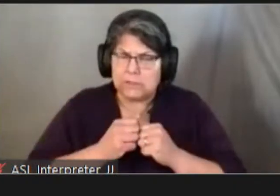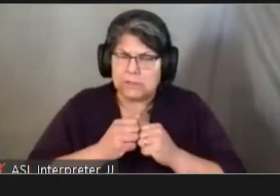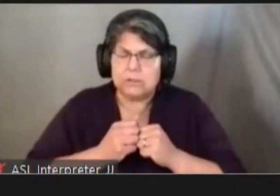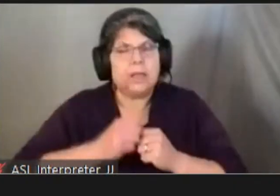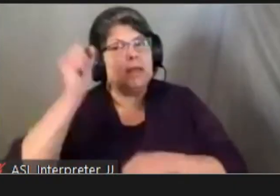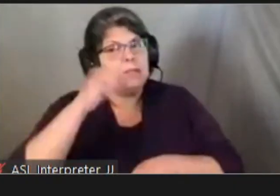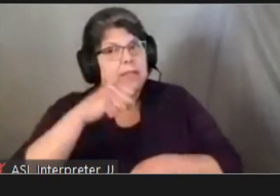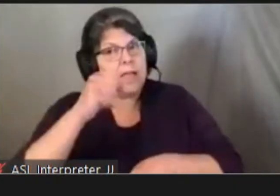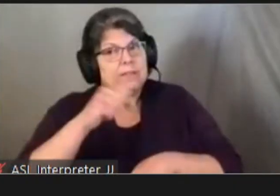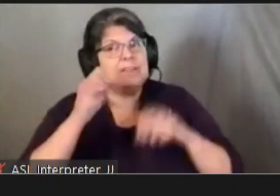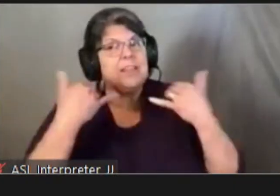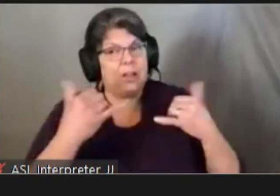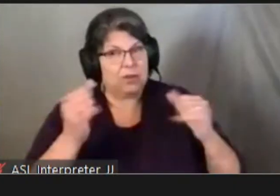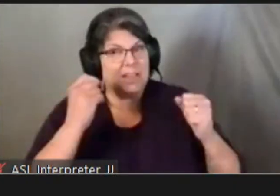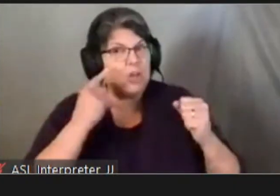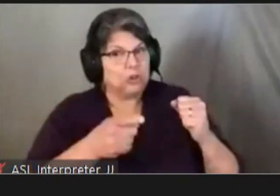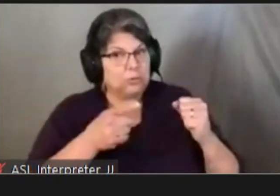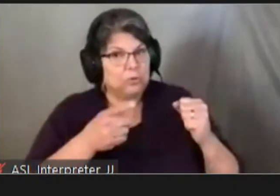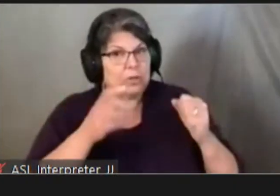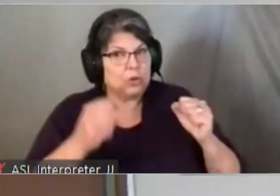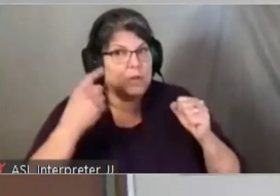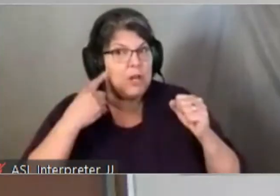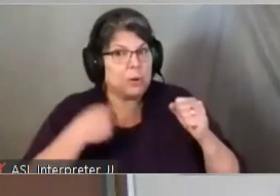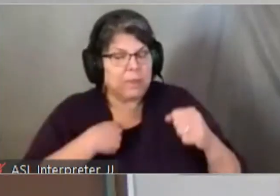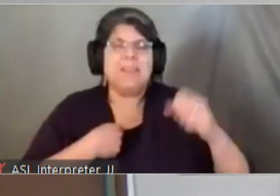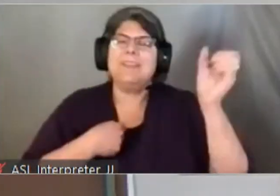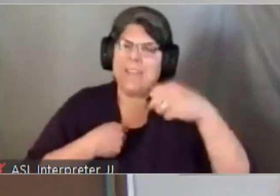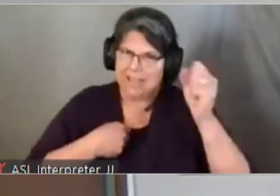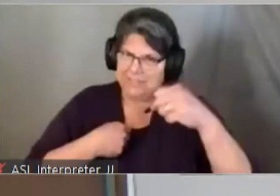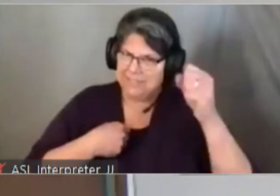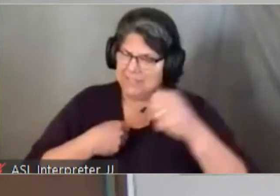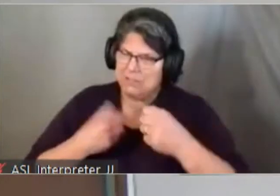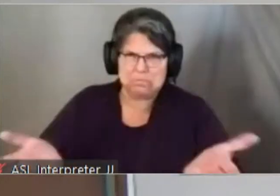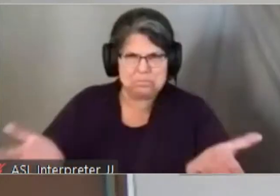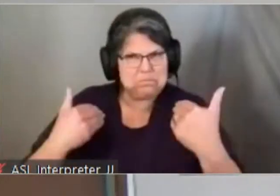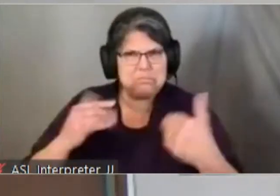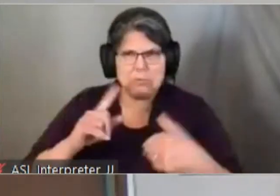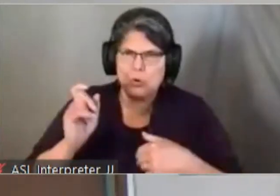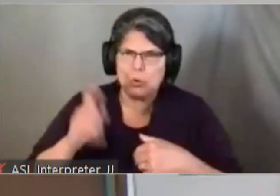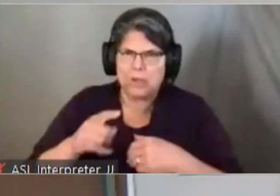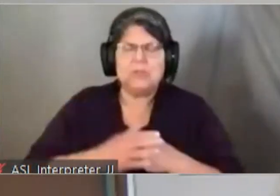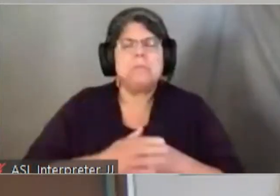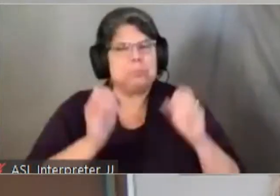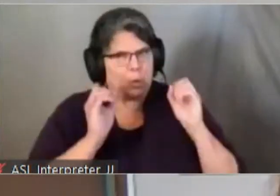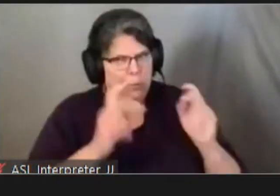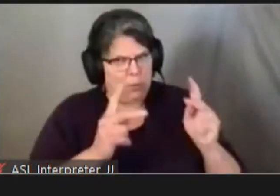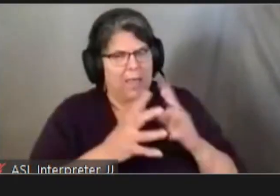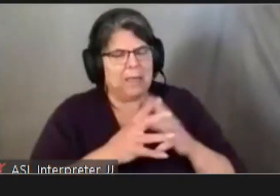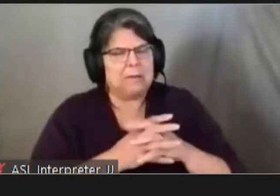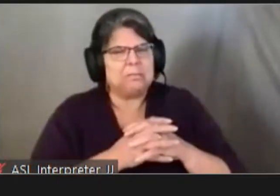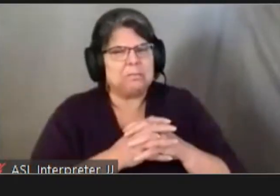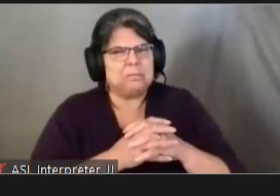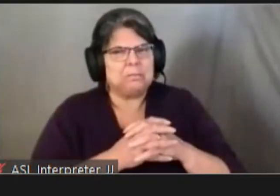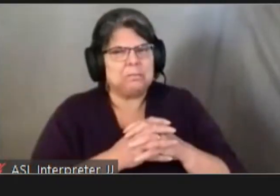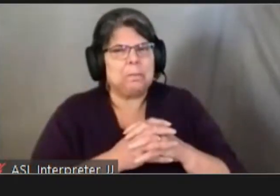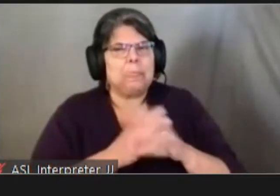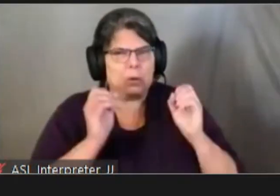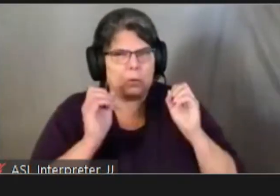Yes, now I can hear you. Can you hear me? Yes, we can. Feel free to ask your questions. Okay. All right.